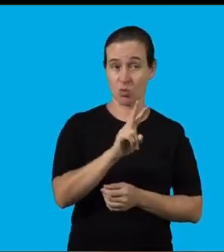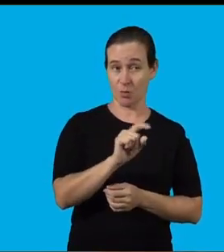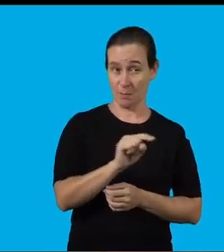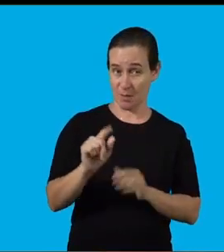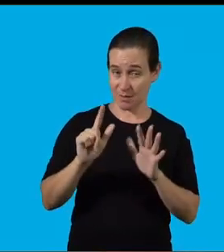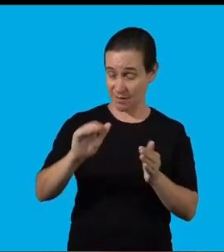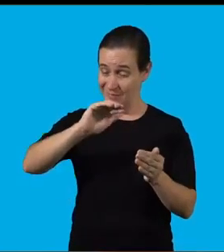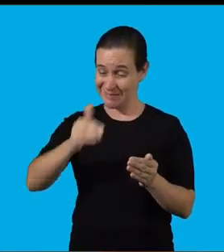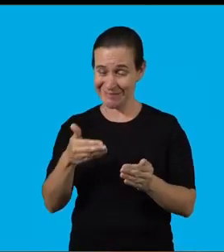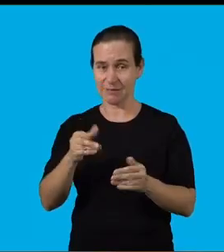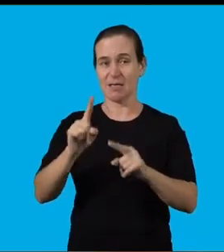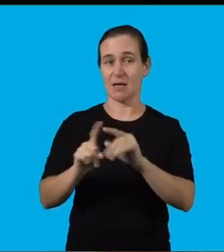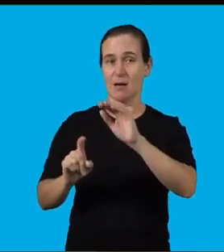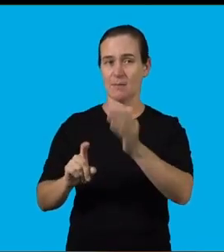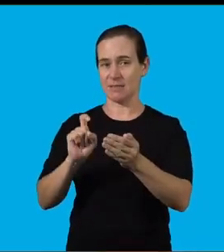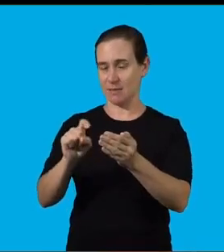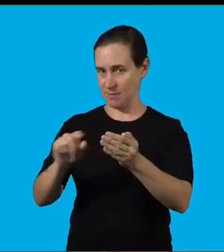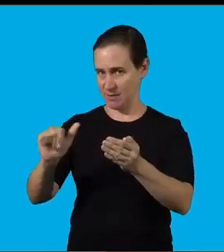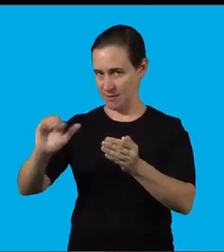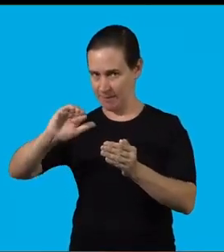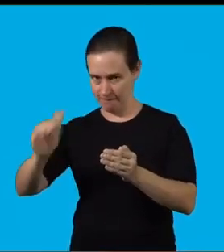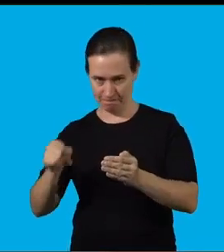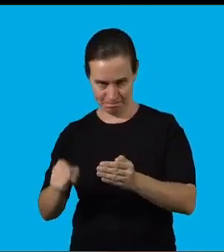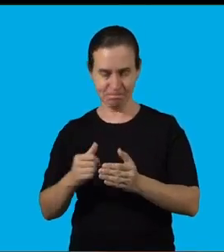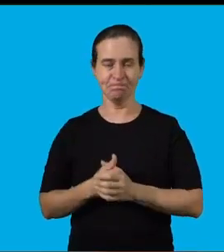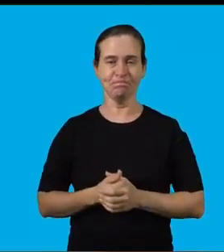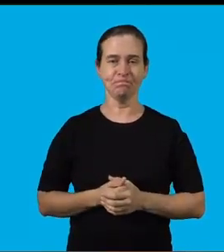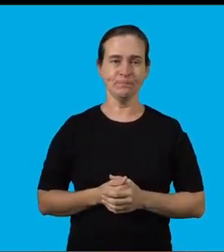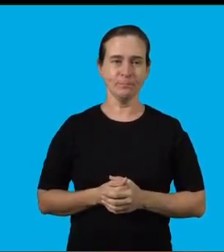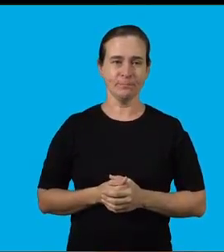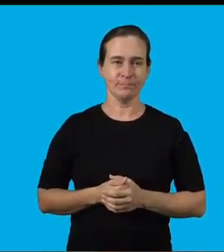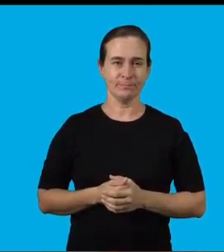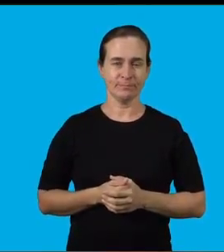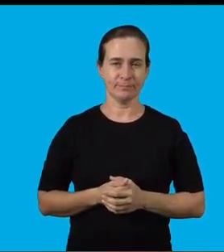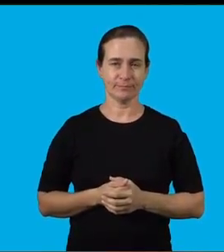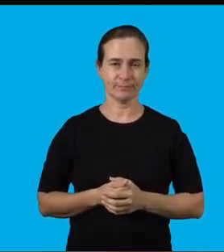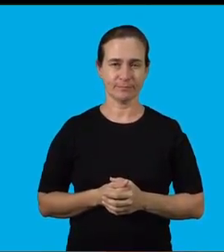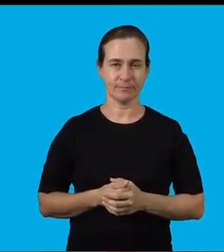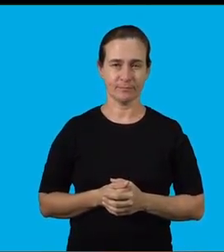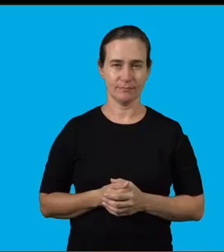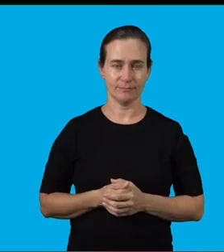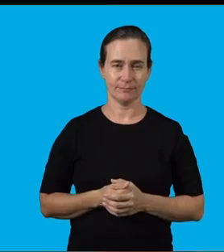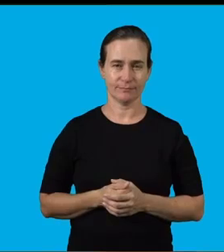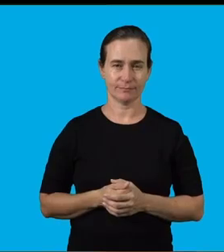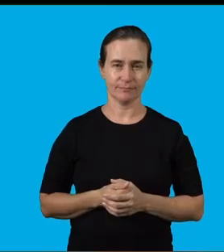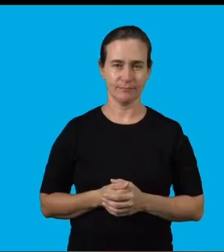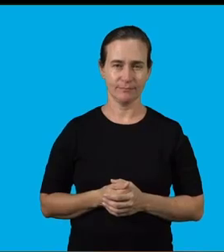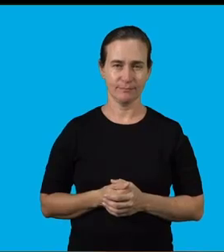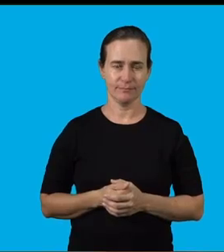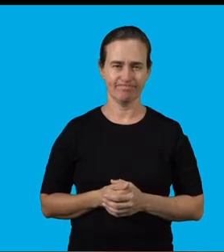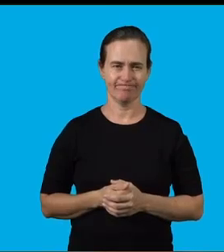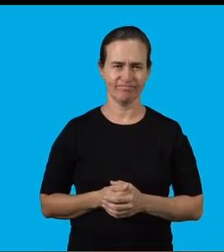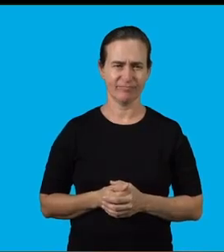minus 7 times x minus 6. So therefore, we will now look at this and